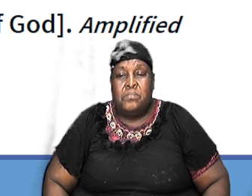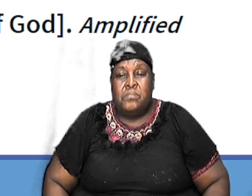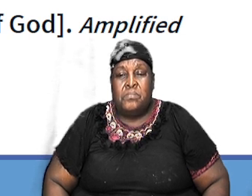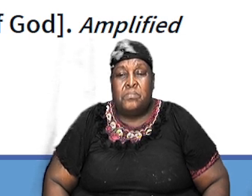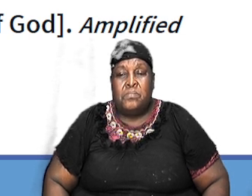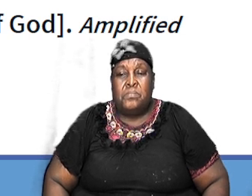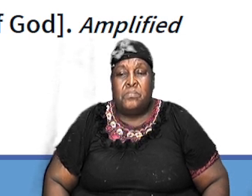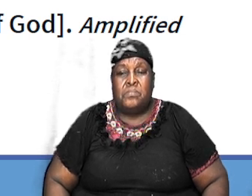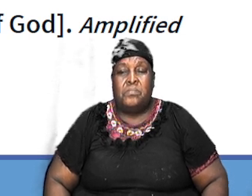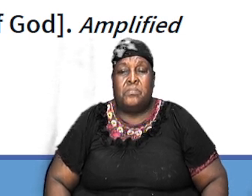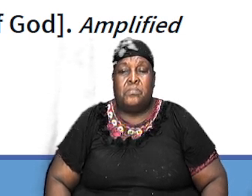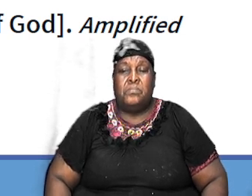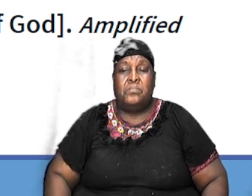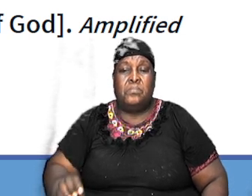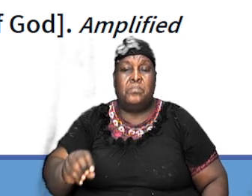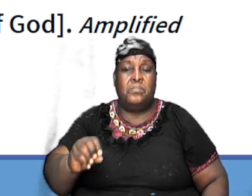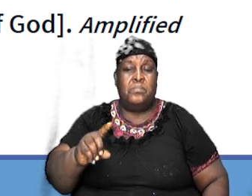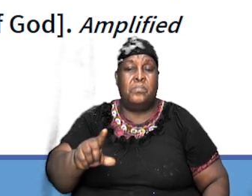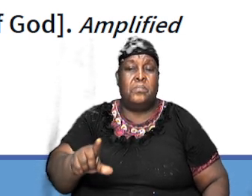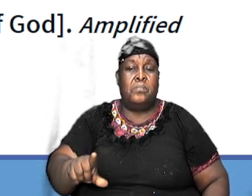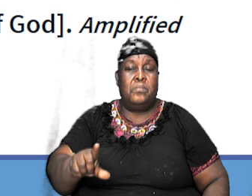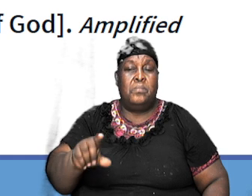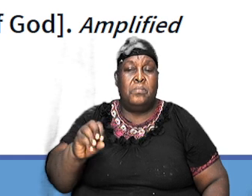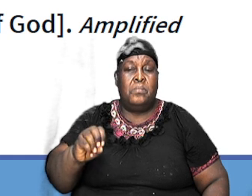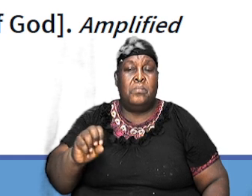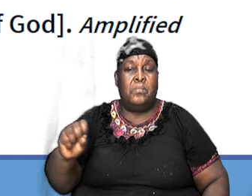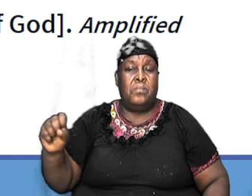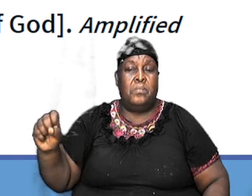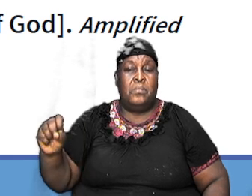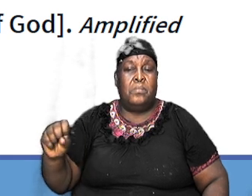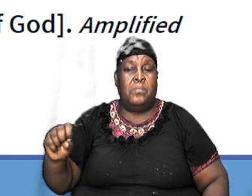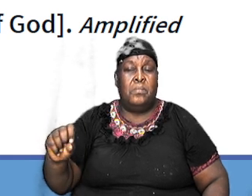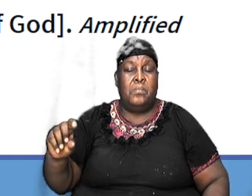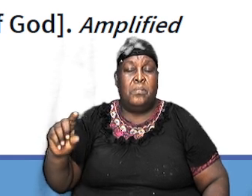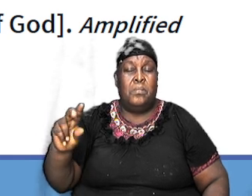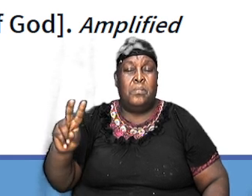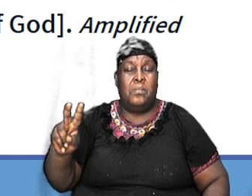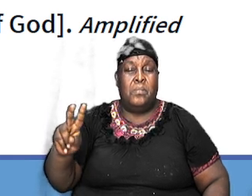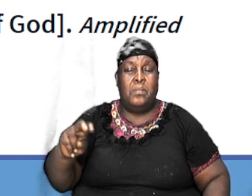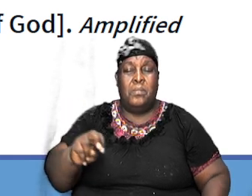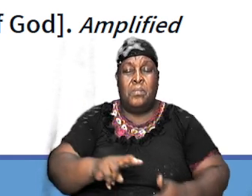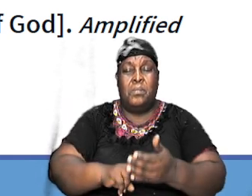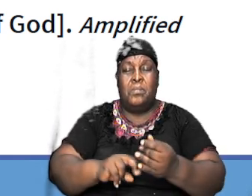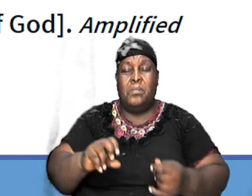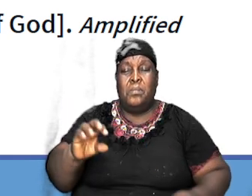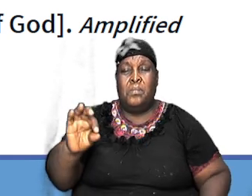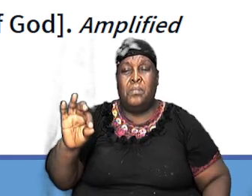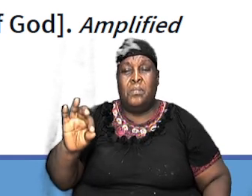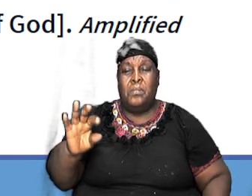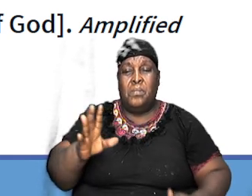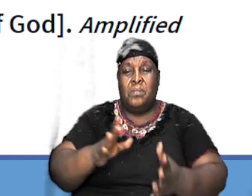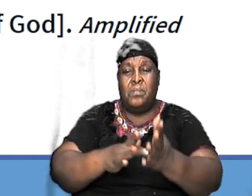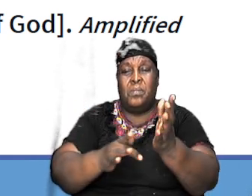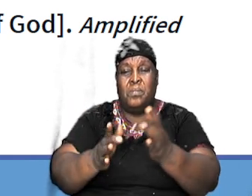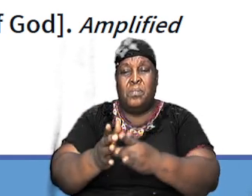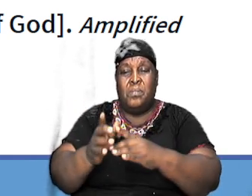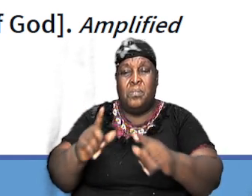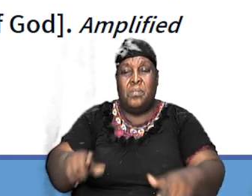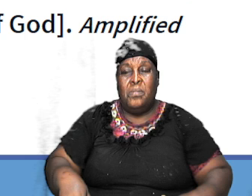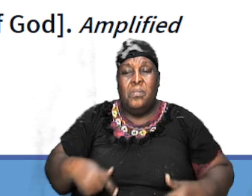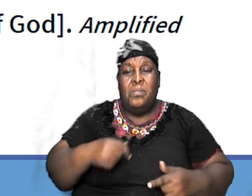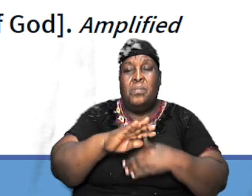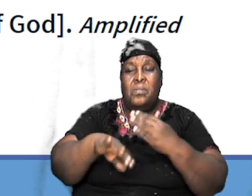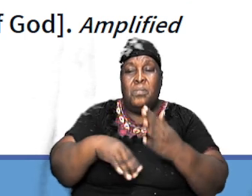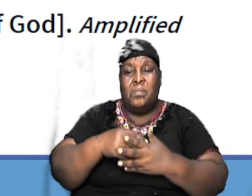All right, so Colossians 2 verse 9 tells us that Jesus, for in him dwelleth all